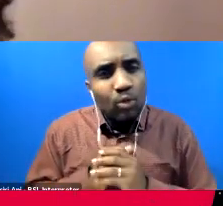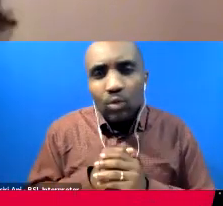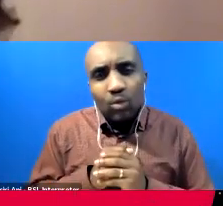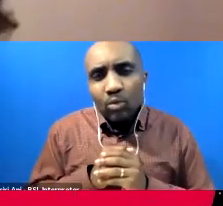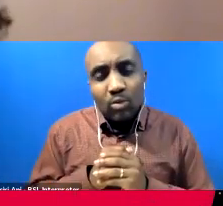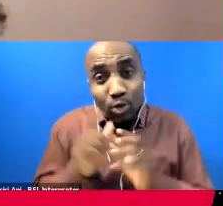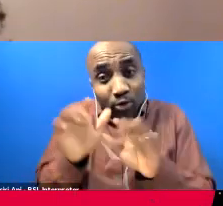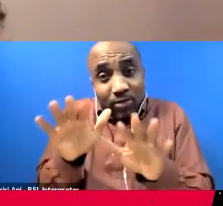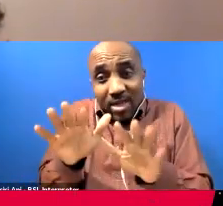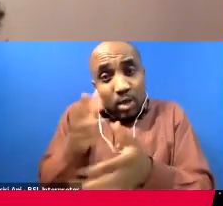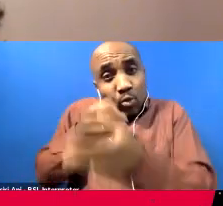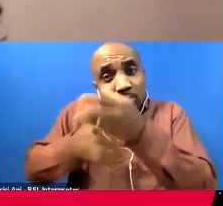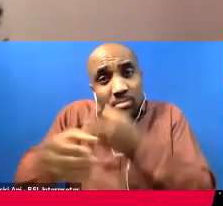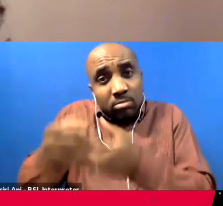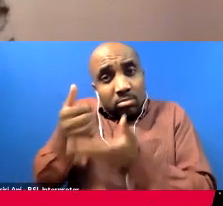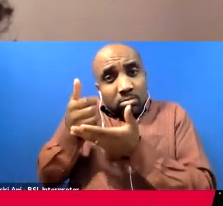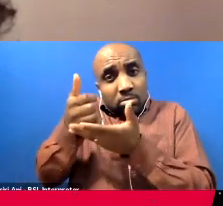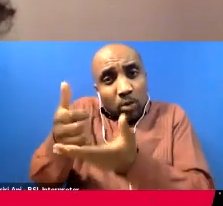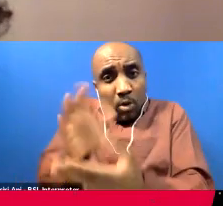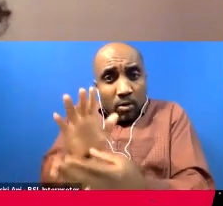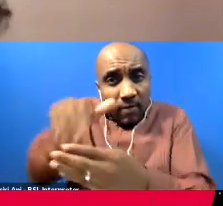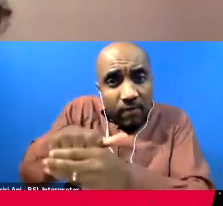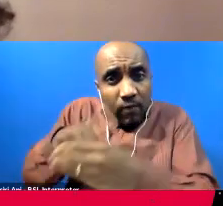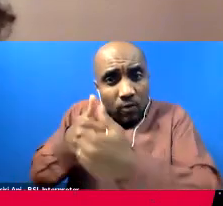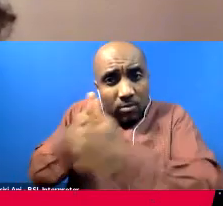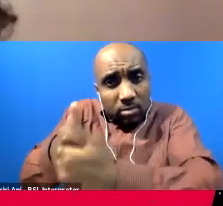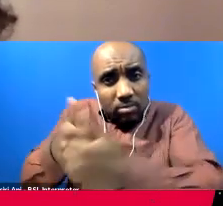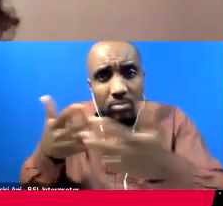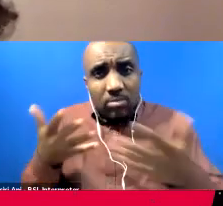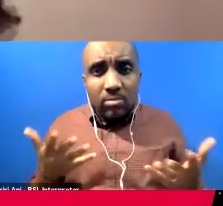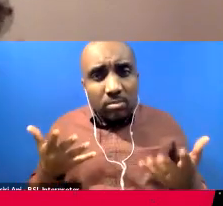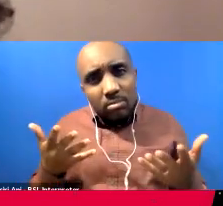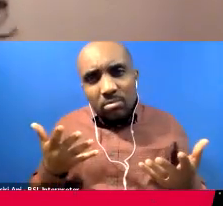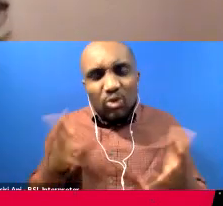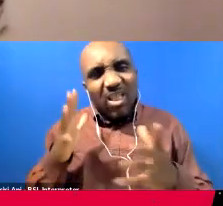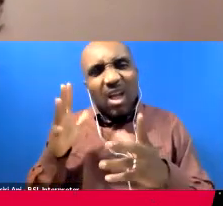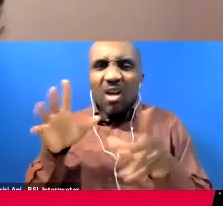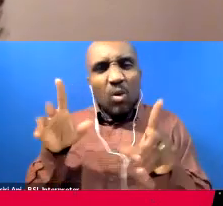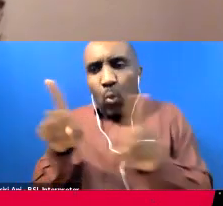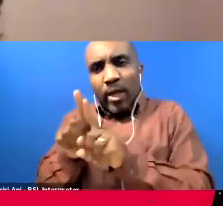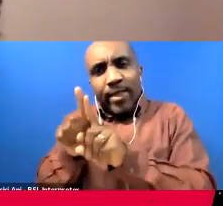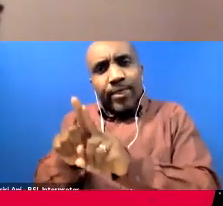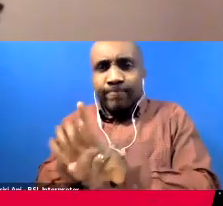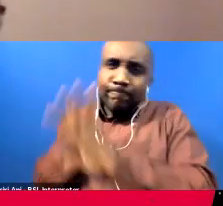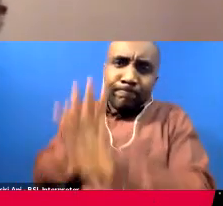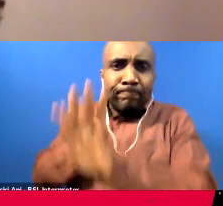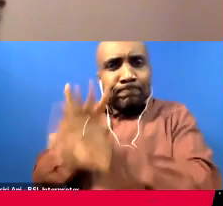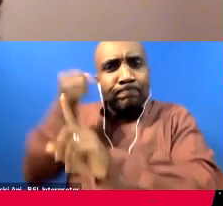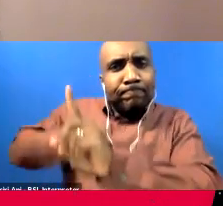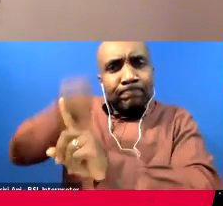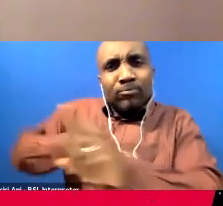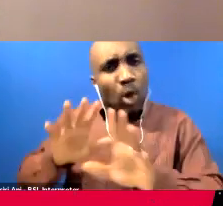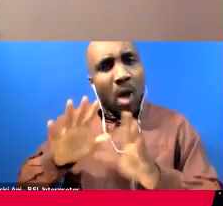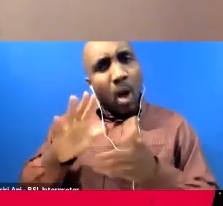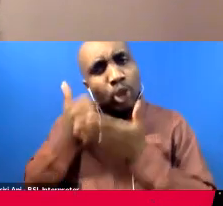you're there and you want to be a part of, not even necessarily a part of the fight, but show your support